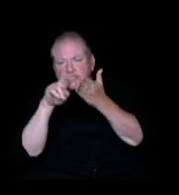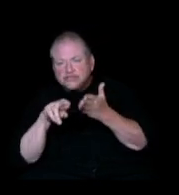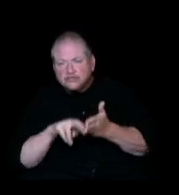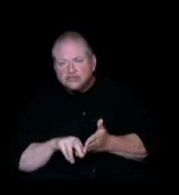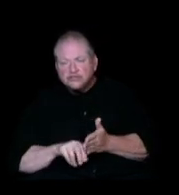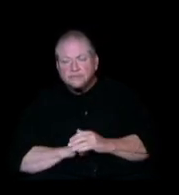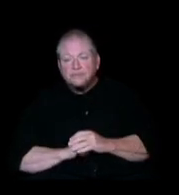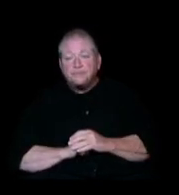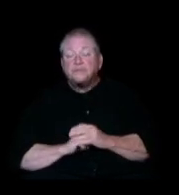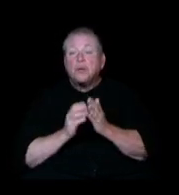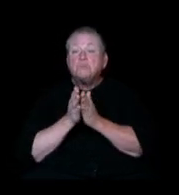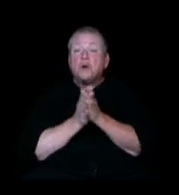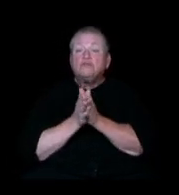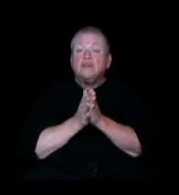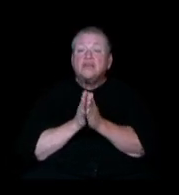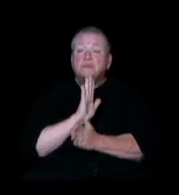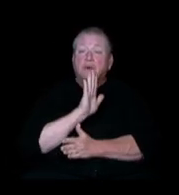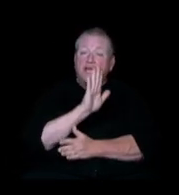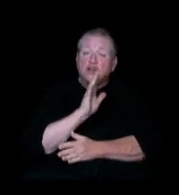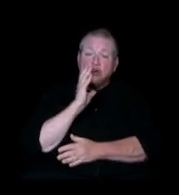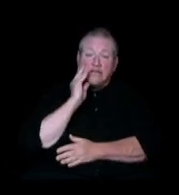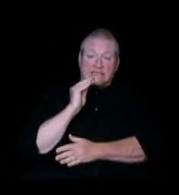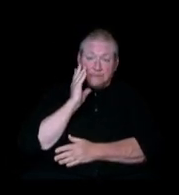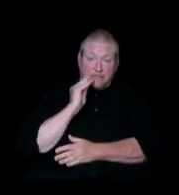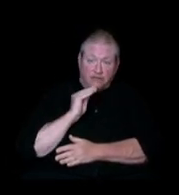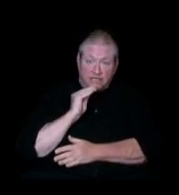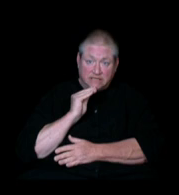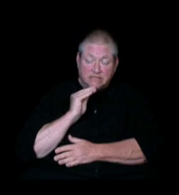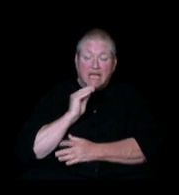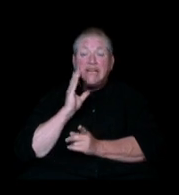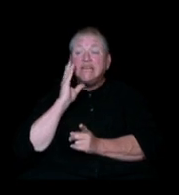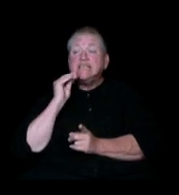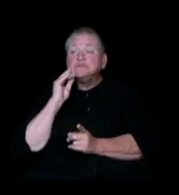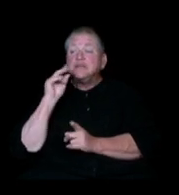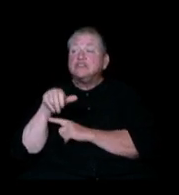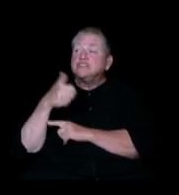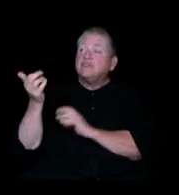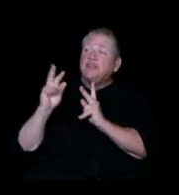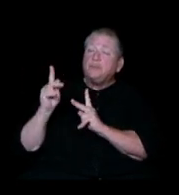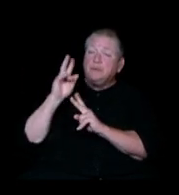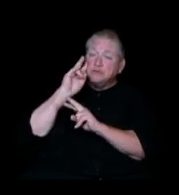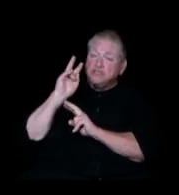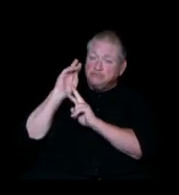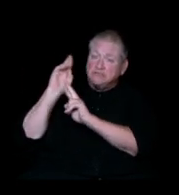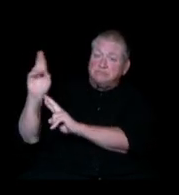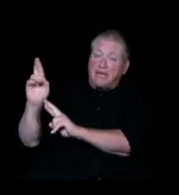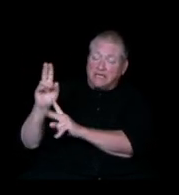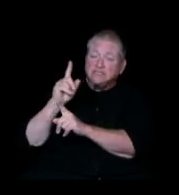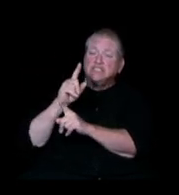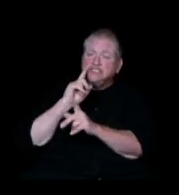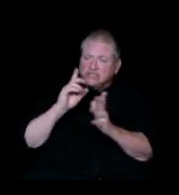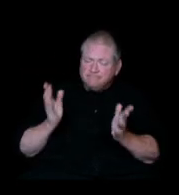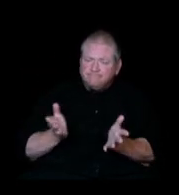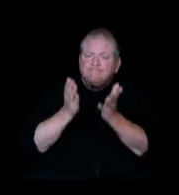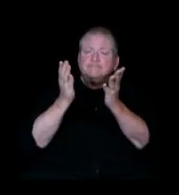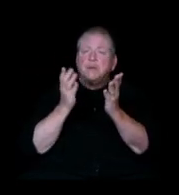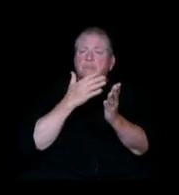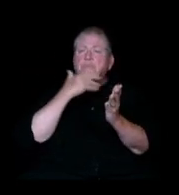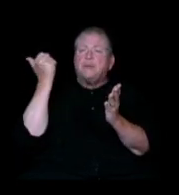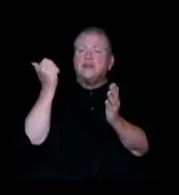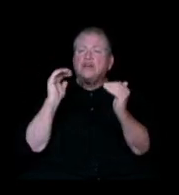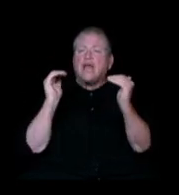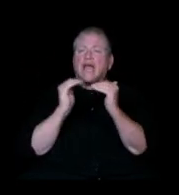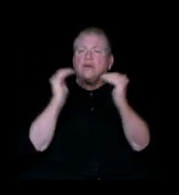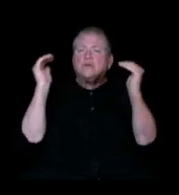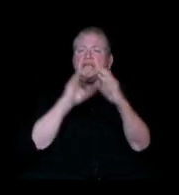research course. Motivated by her own experiences and those of others she admires, Suzanne has worked to promote greater equity